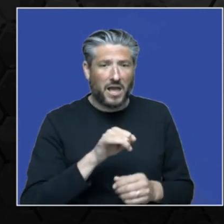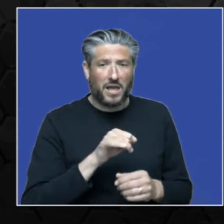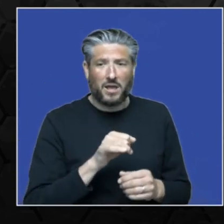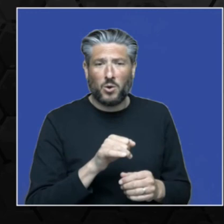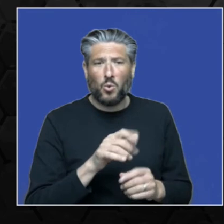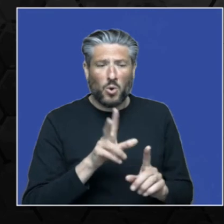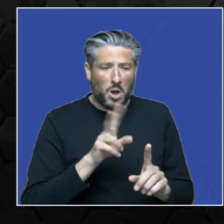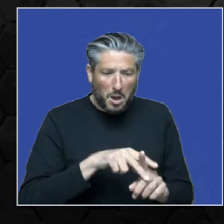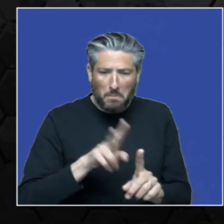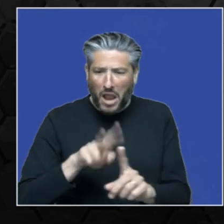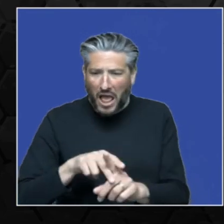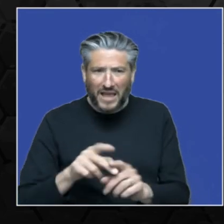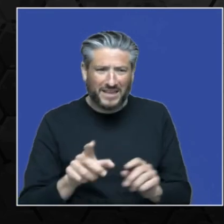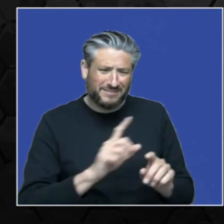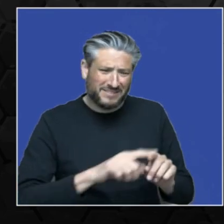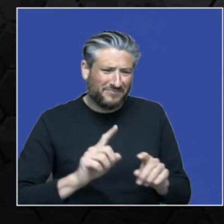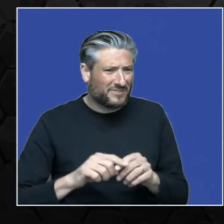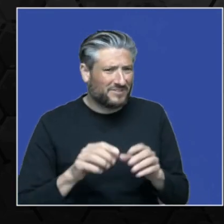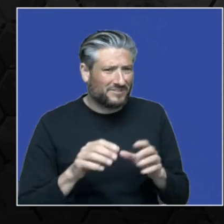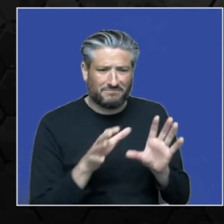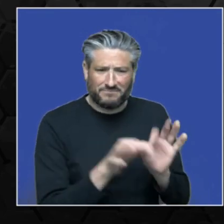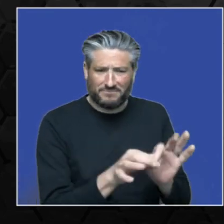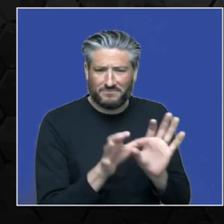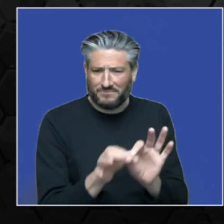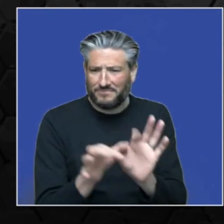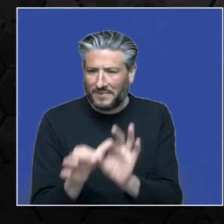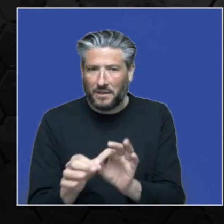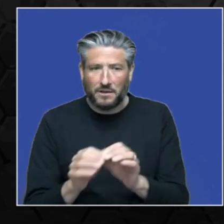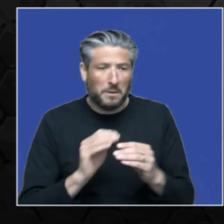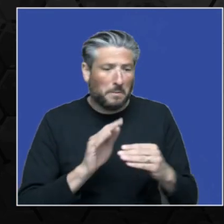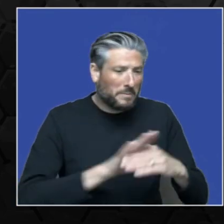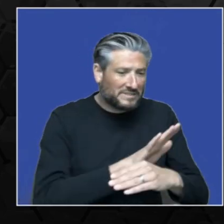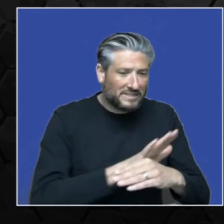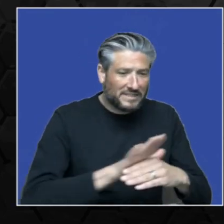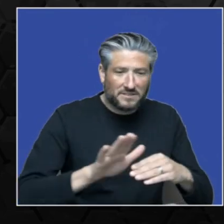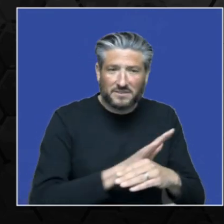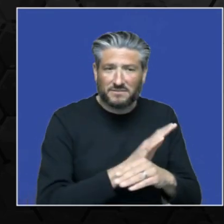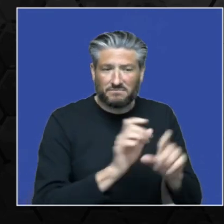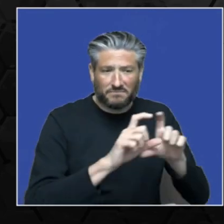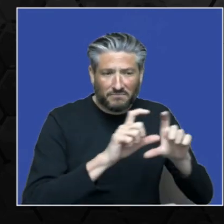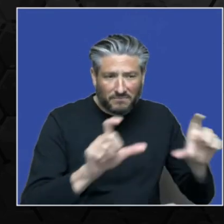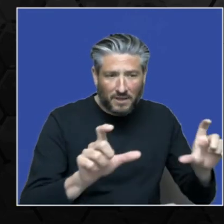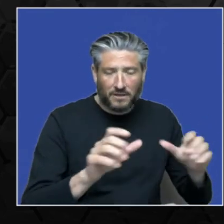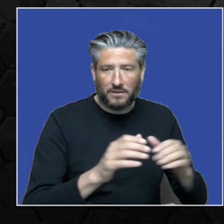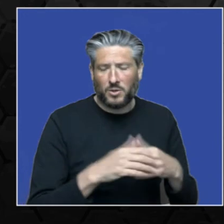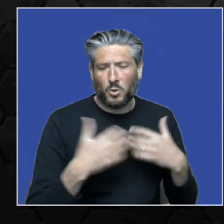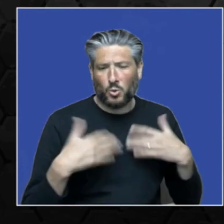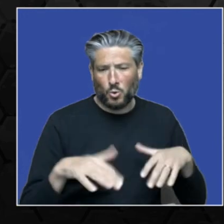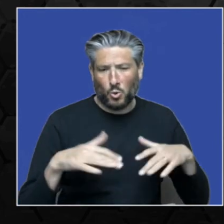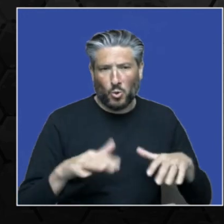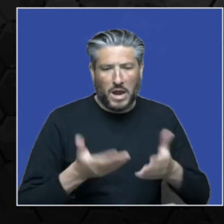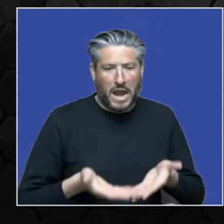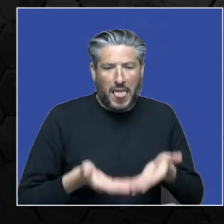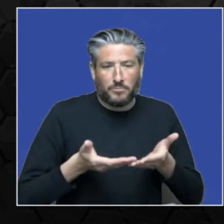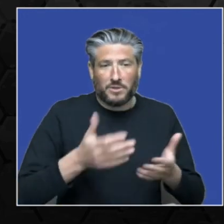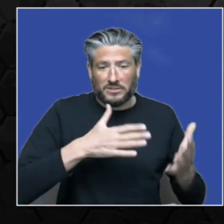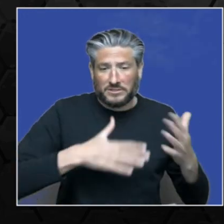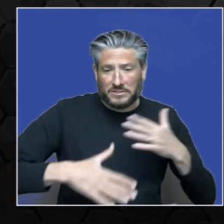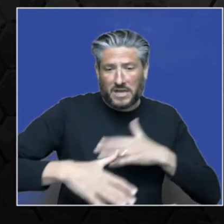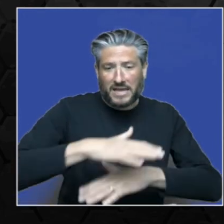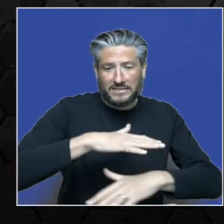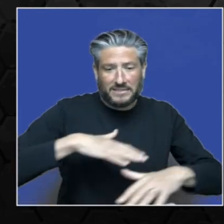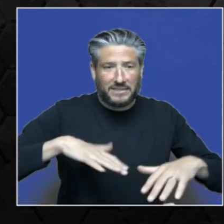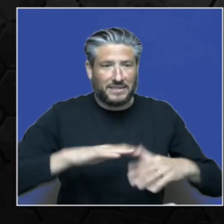many fields, and it can make a huge impact on our society and like